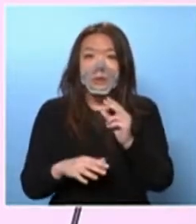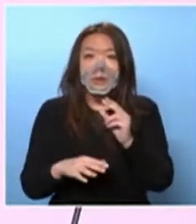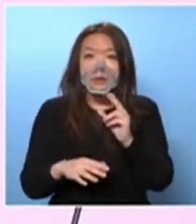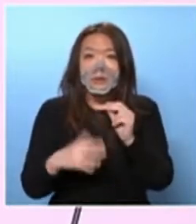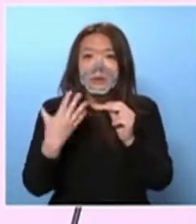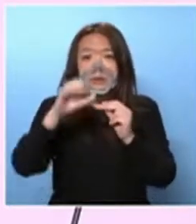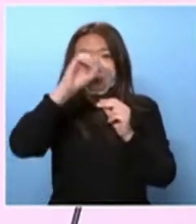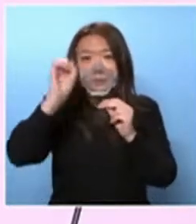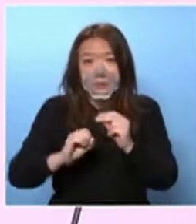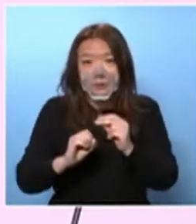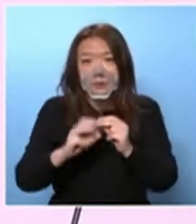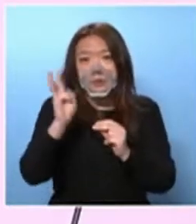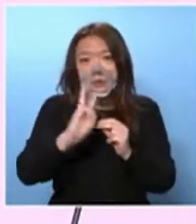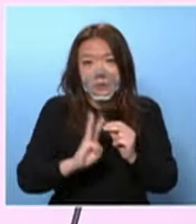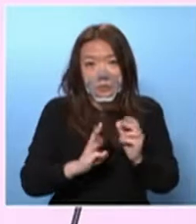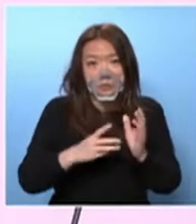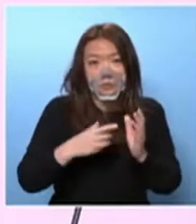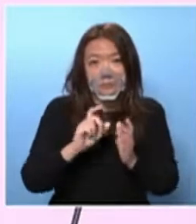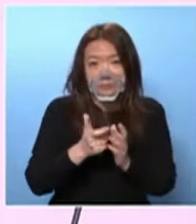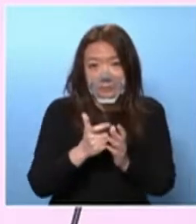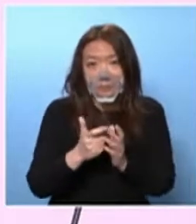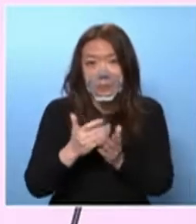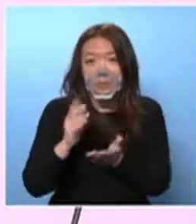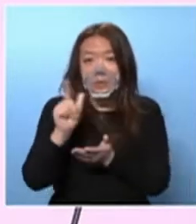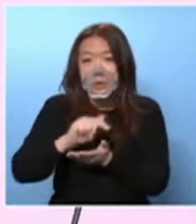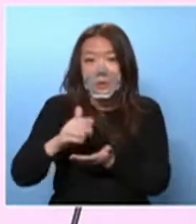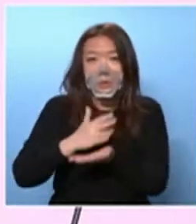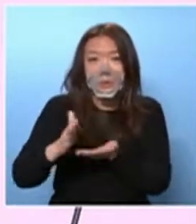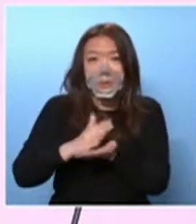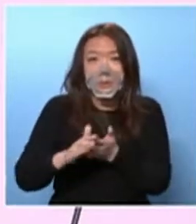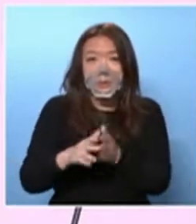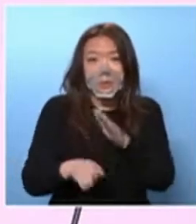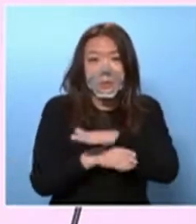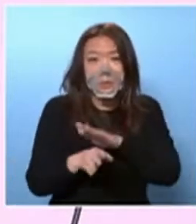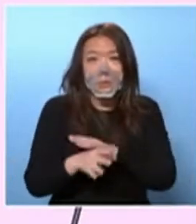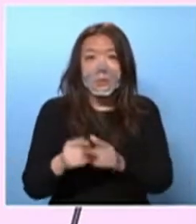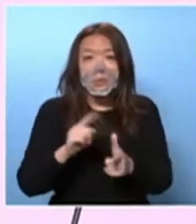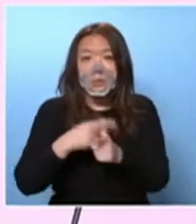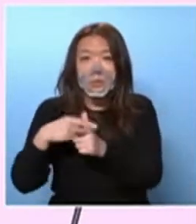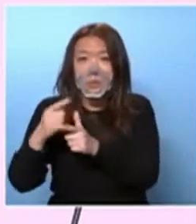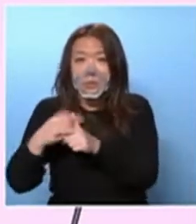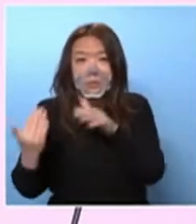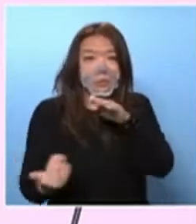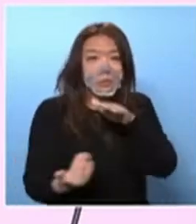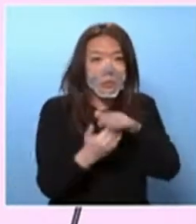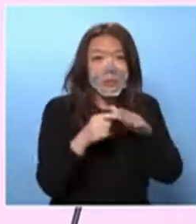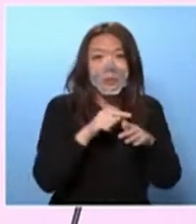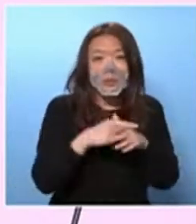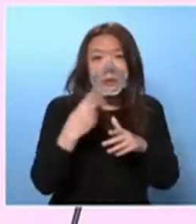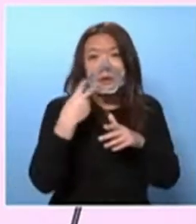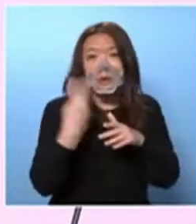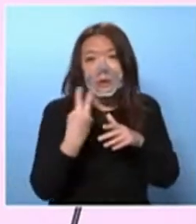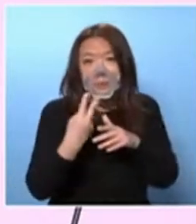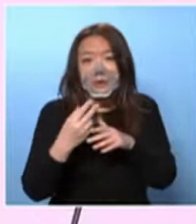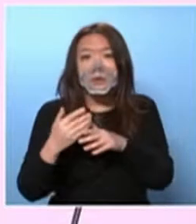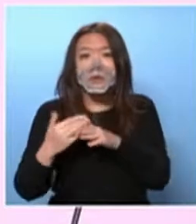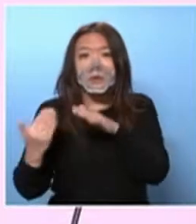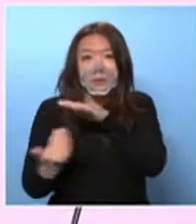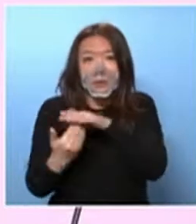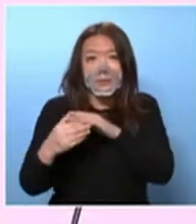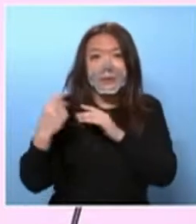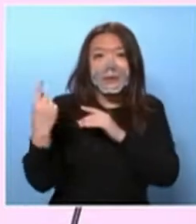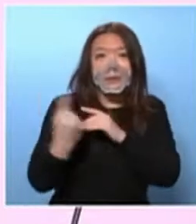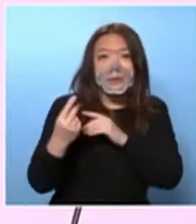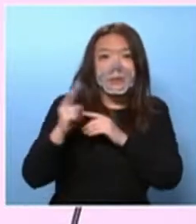Continuing to waive 75% of water and sewage charges payable by non-domestic households for 8 months until the 30th